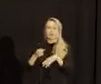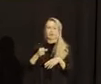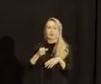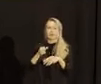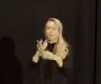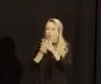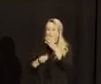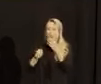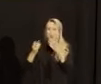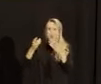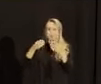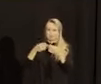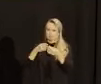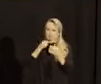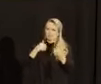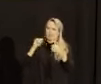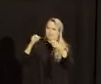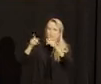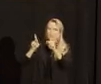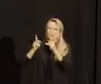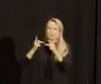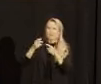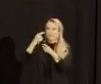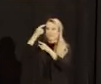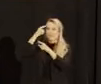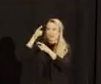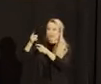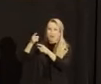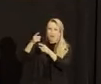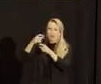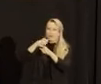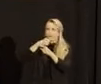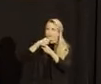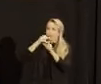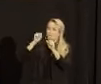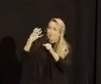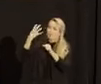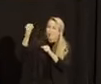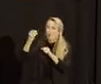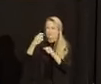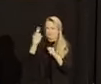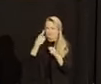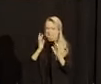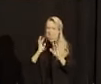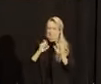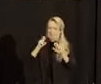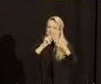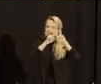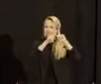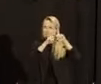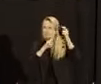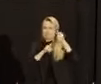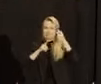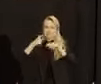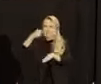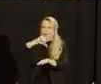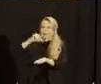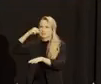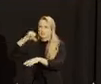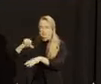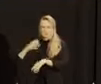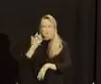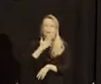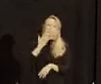it just made me think about this framework. And as we go to the next piece of our discussion, I want to just kind of hammer in